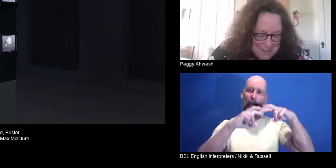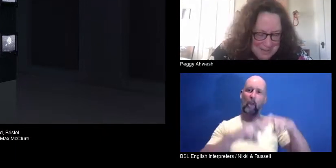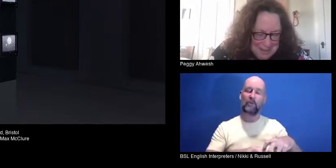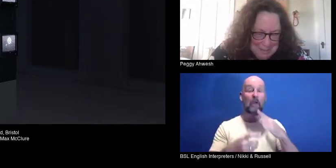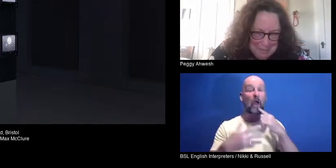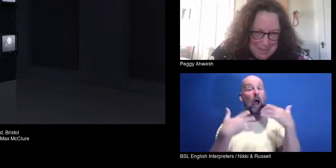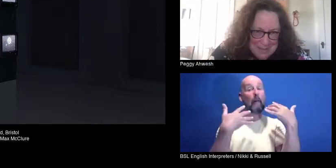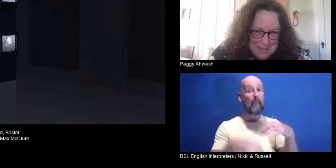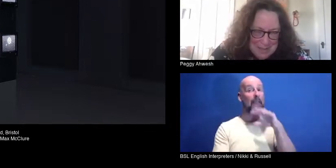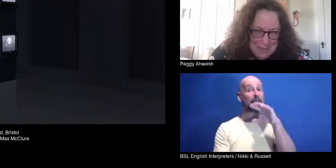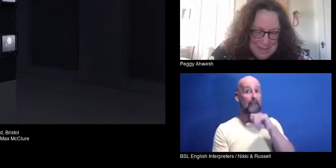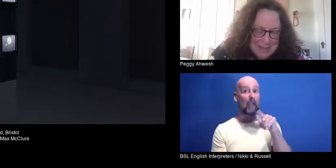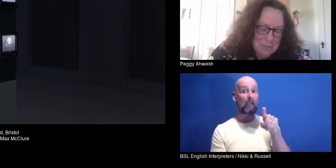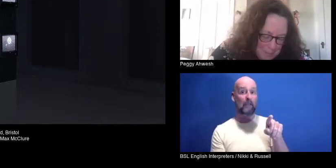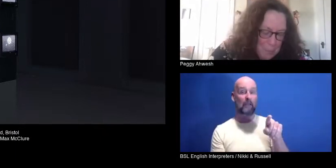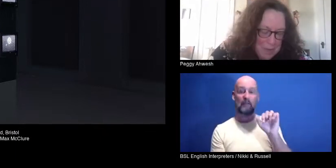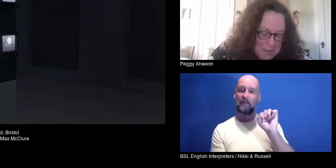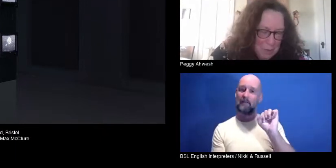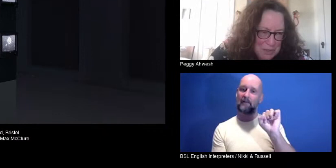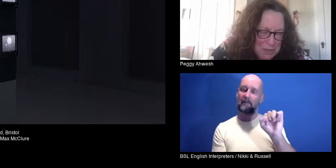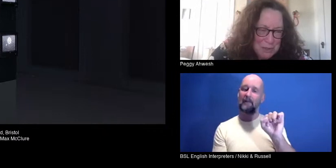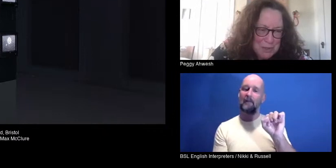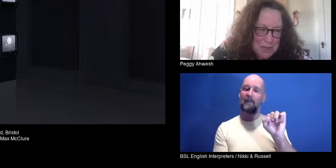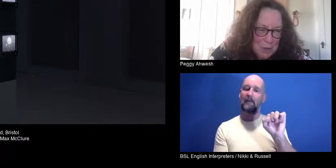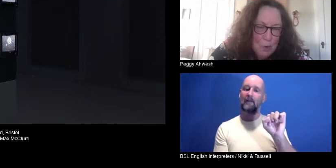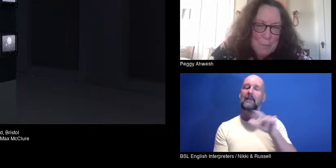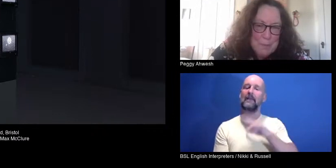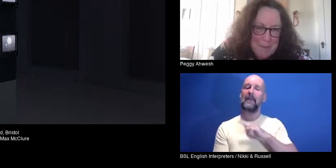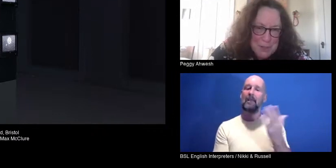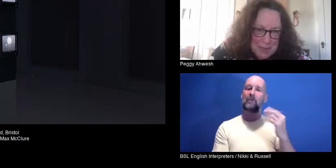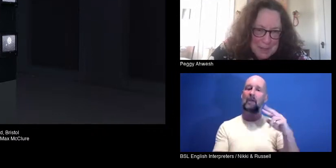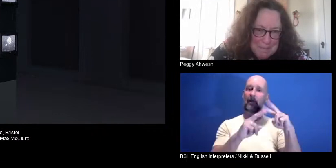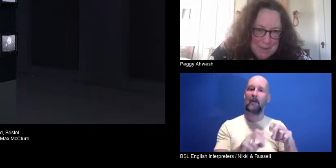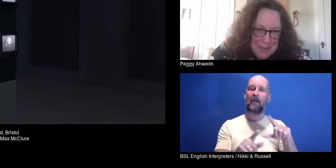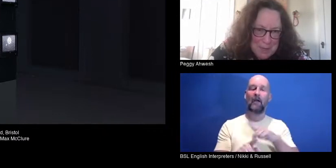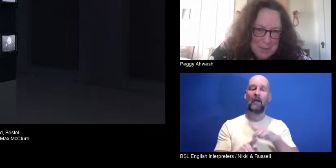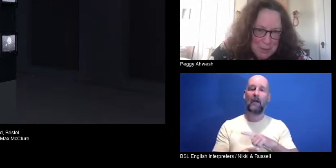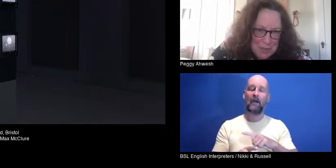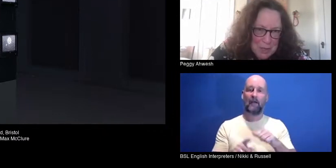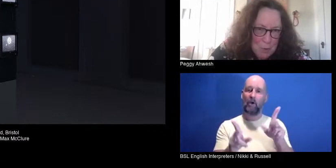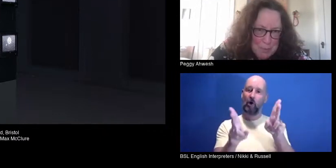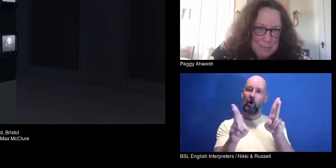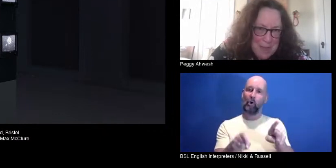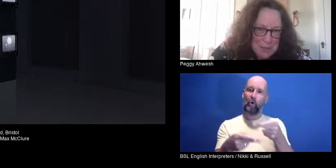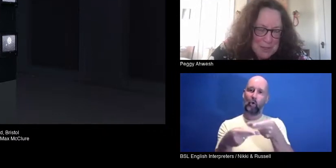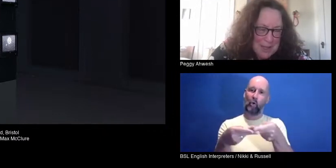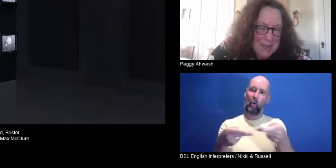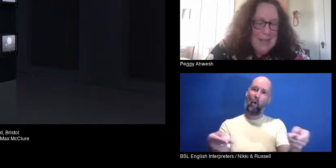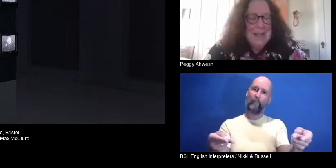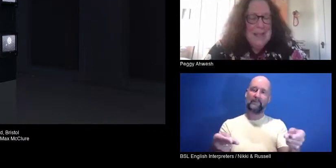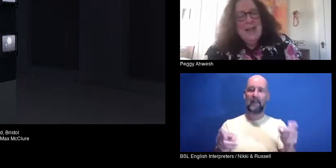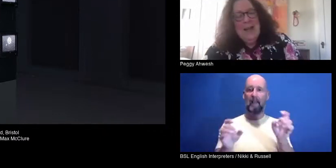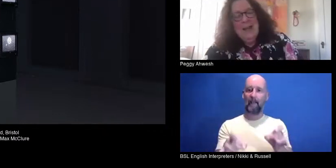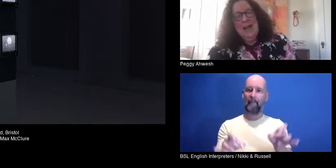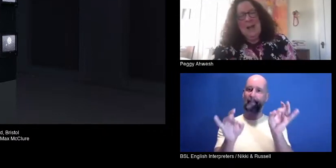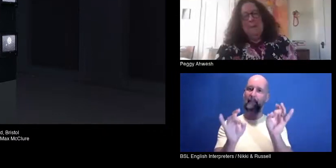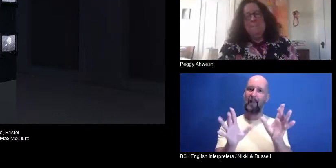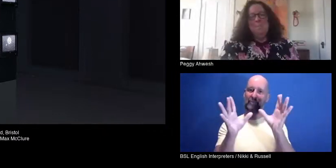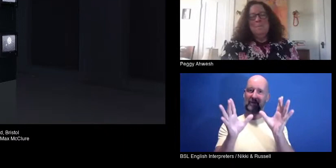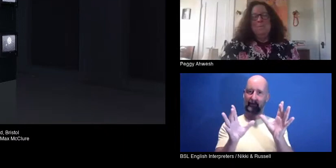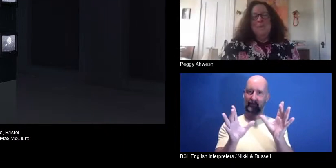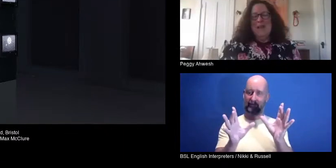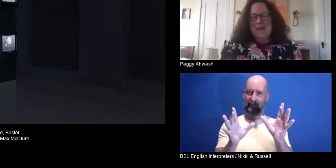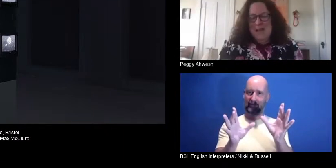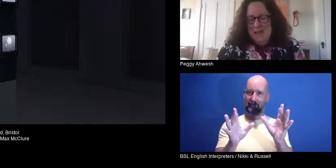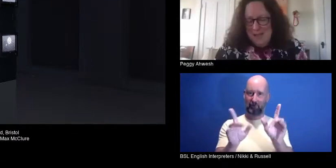has this, his recent research is on corpse magic. That's what he calls it, corpse magic. What exactly